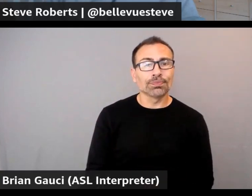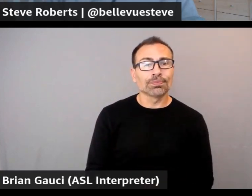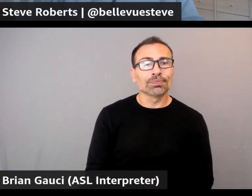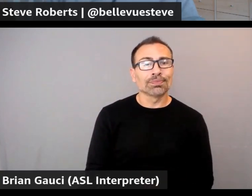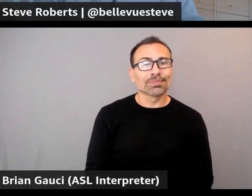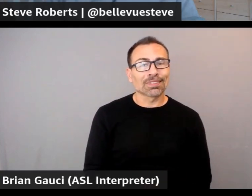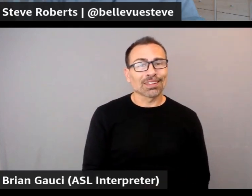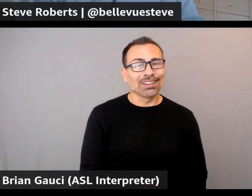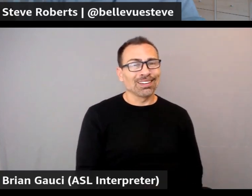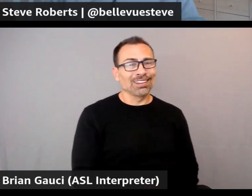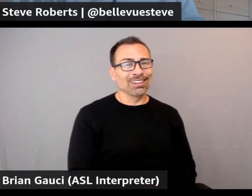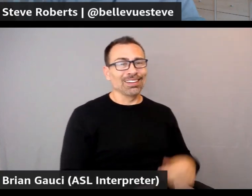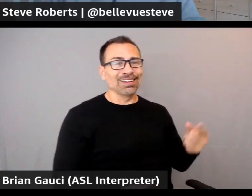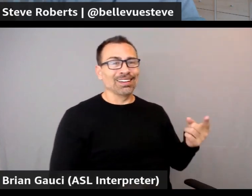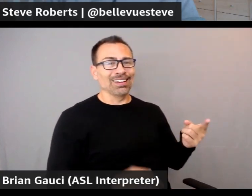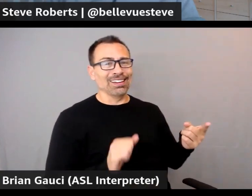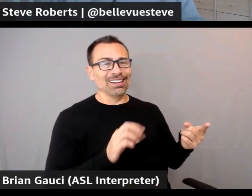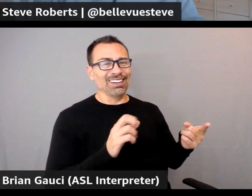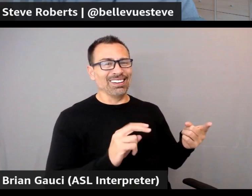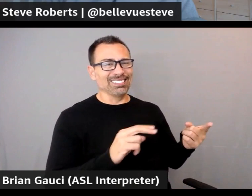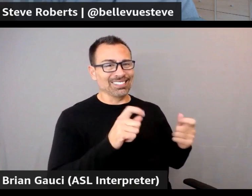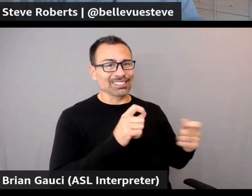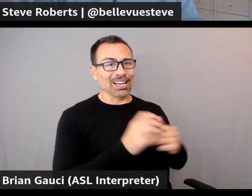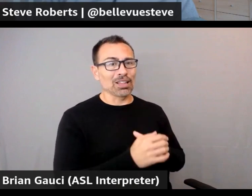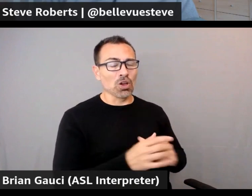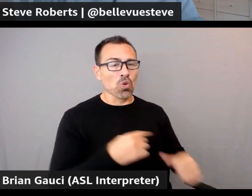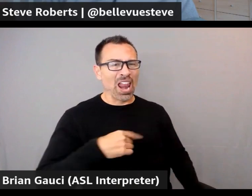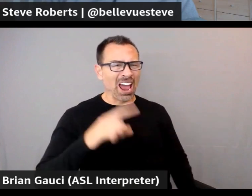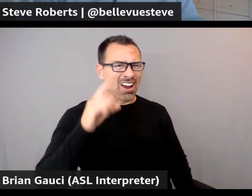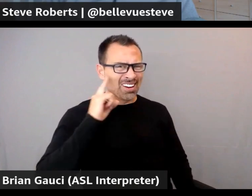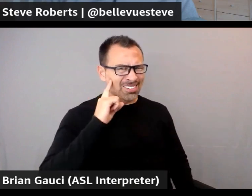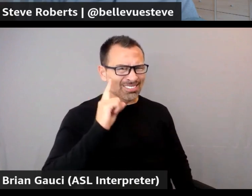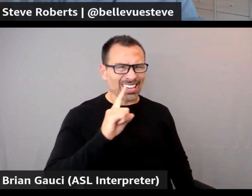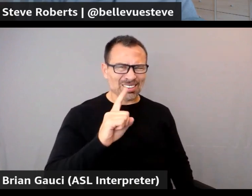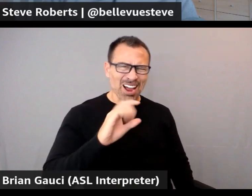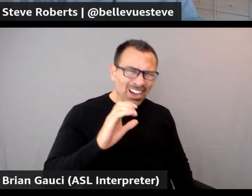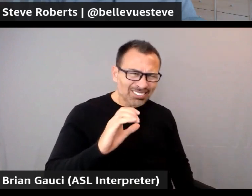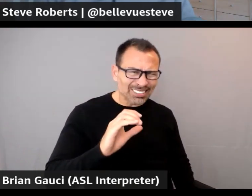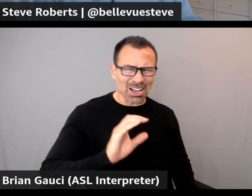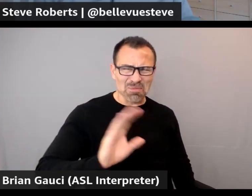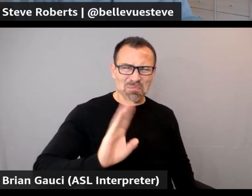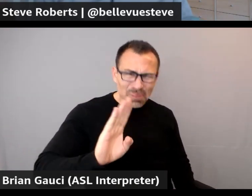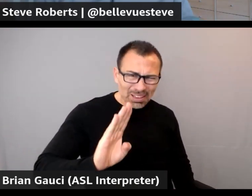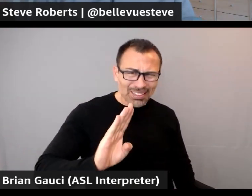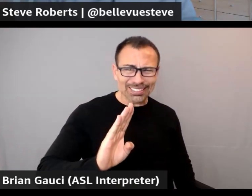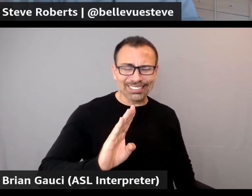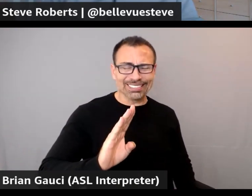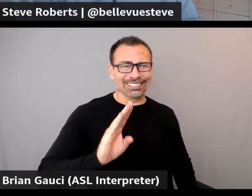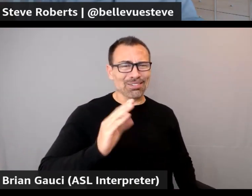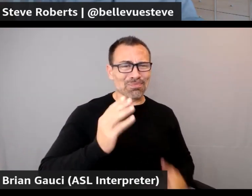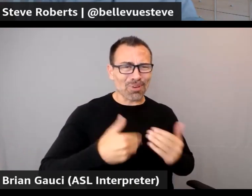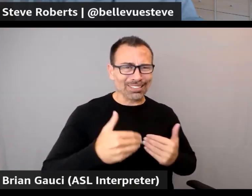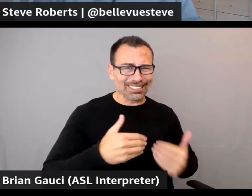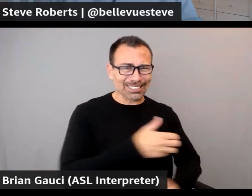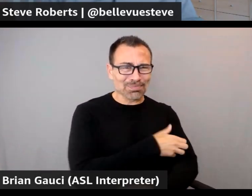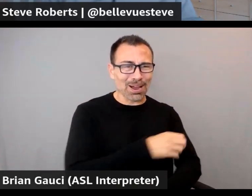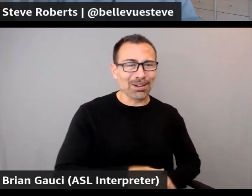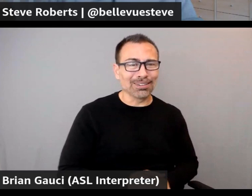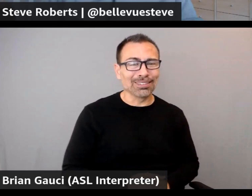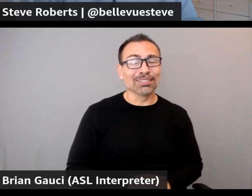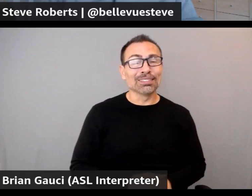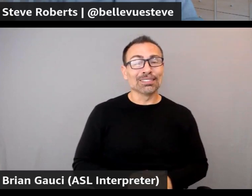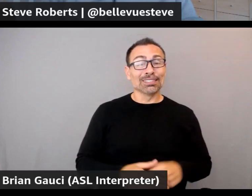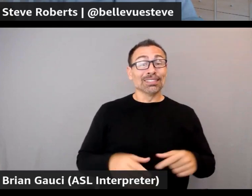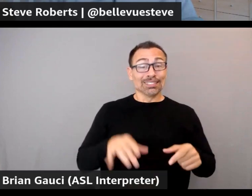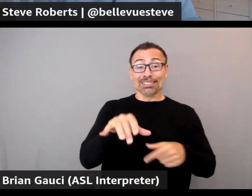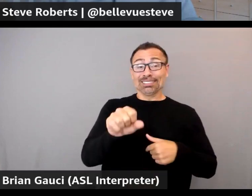exactly. So one thing that I heard was like hundreds and billions of processing power. Is that right? that's the size of the model.